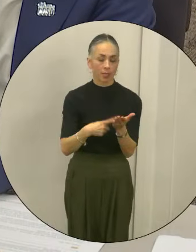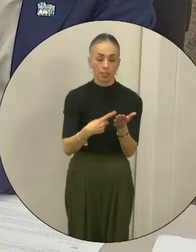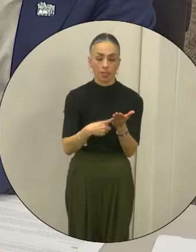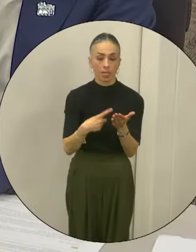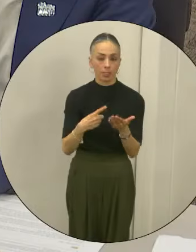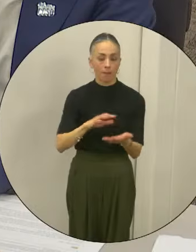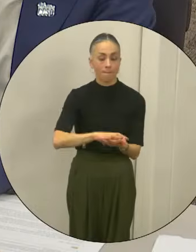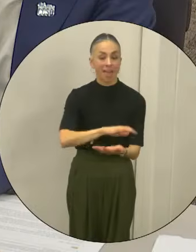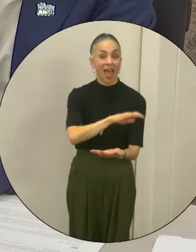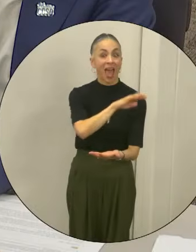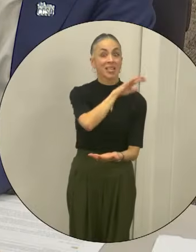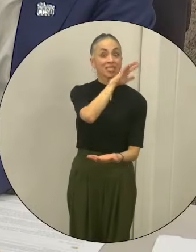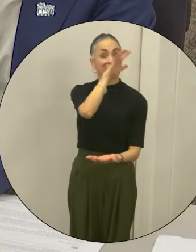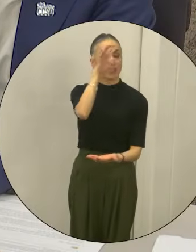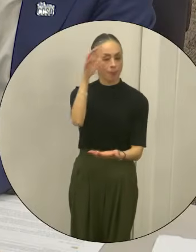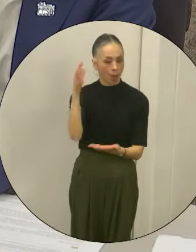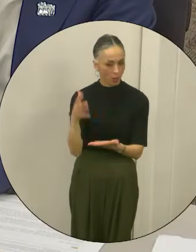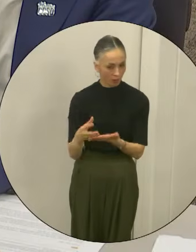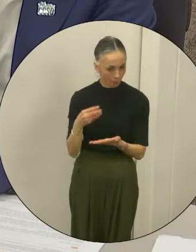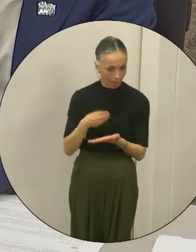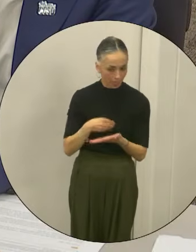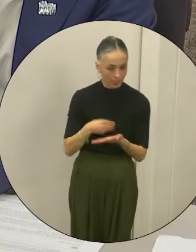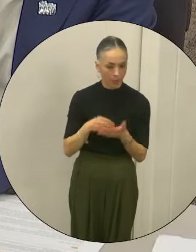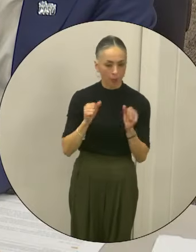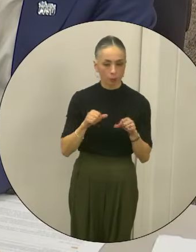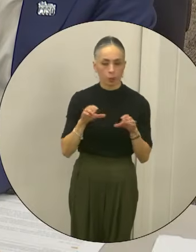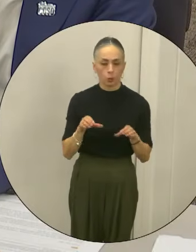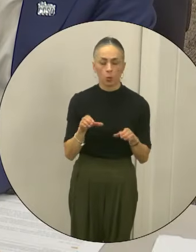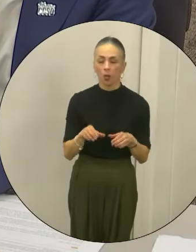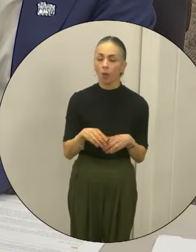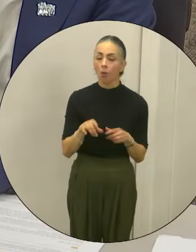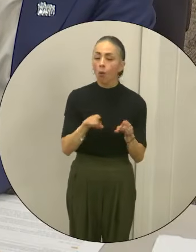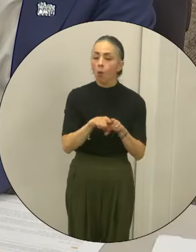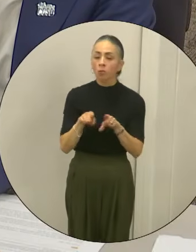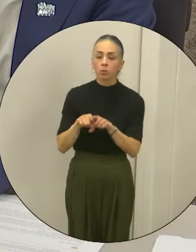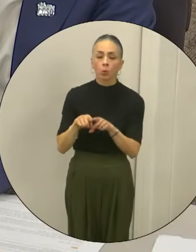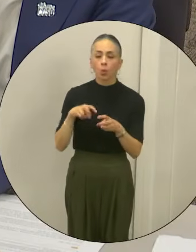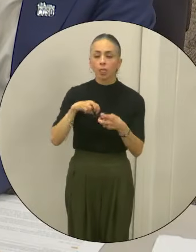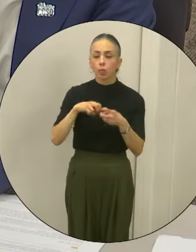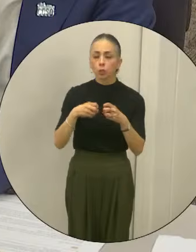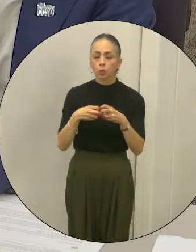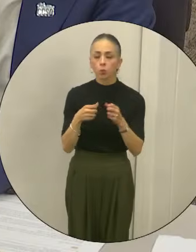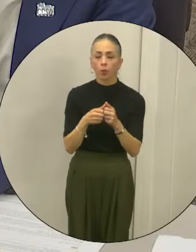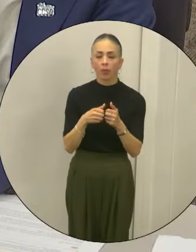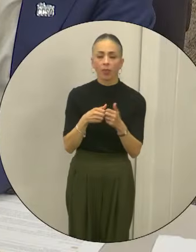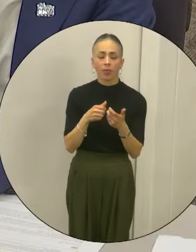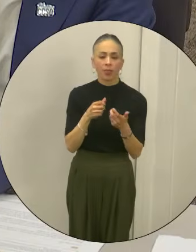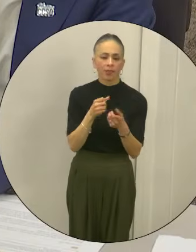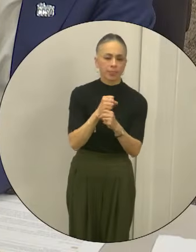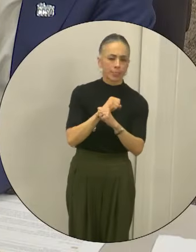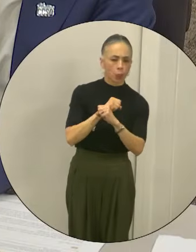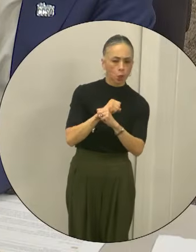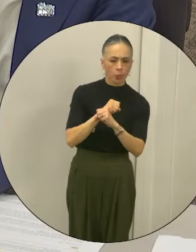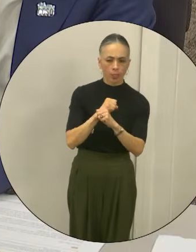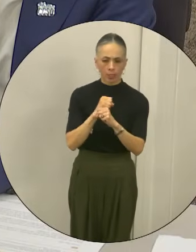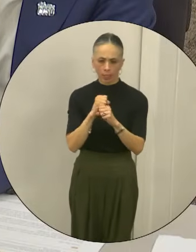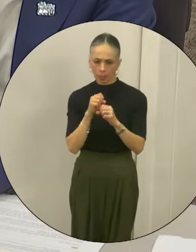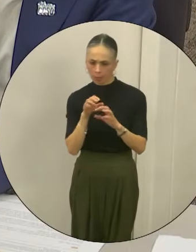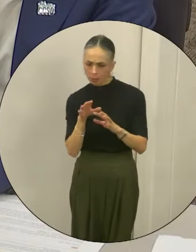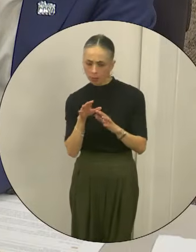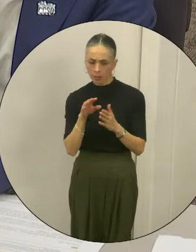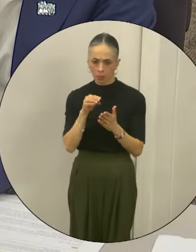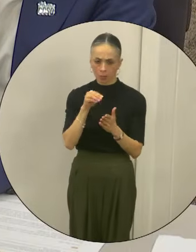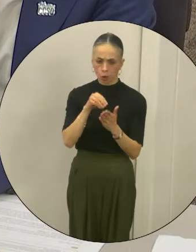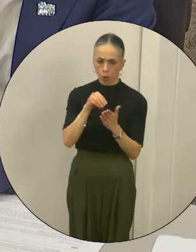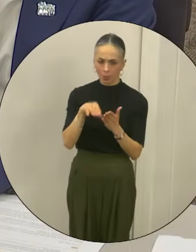amount of money to be able to do. There are also issues with the security and the protection of the students in the classroom as well as the